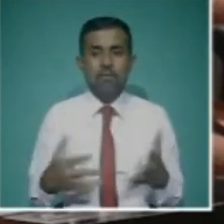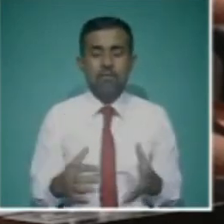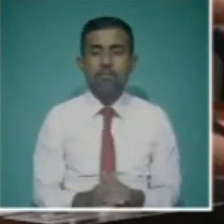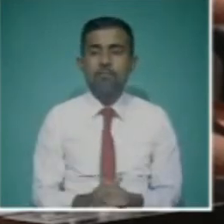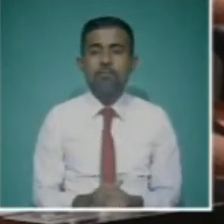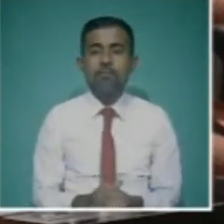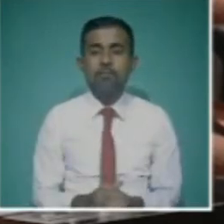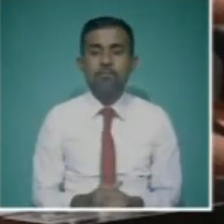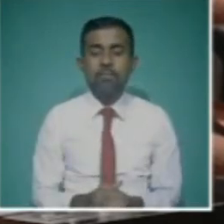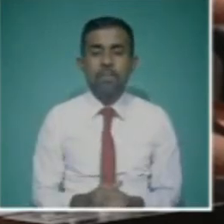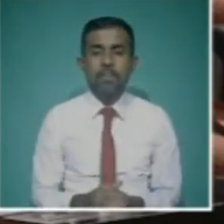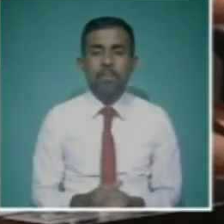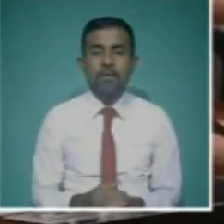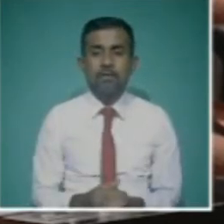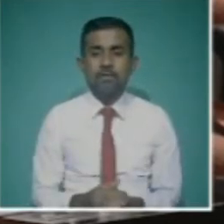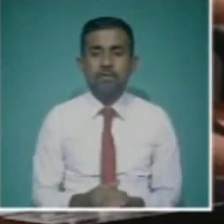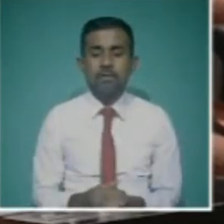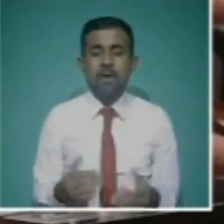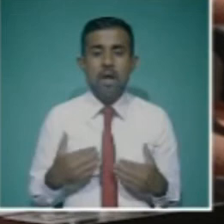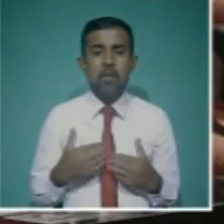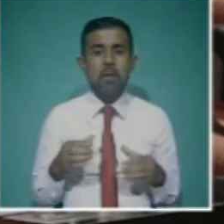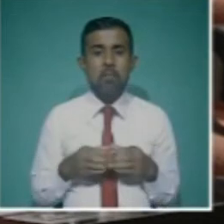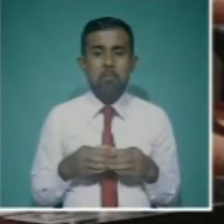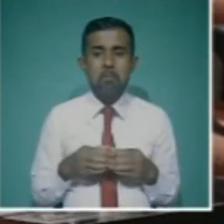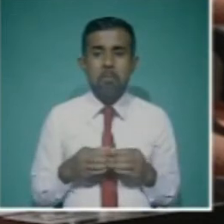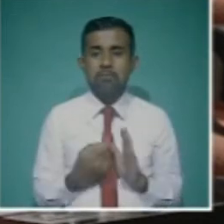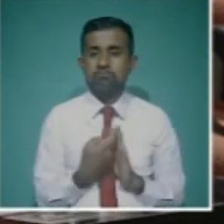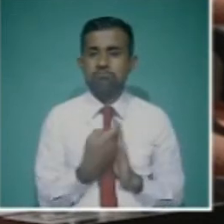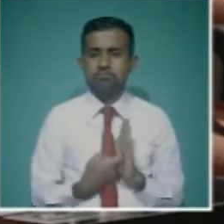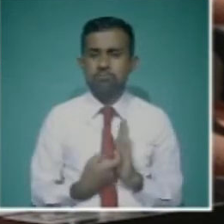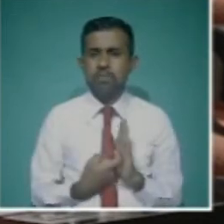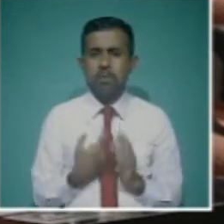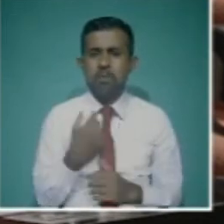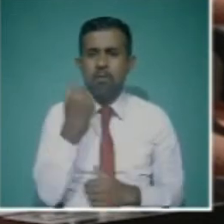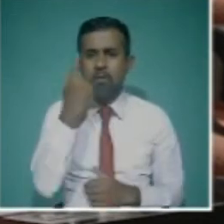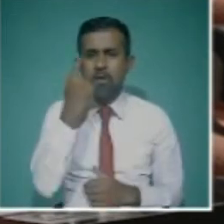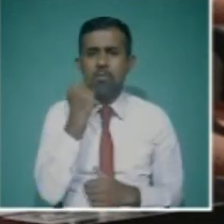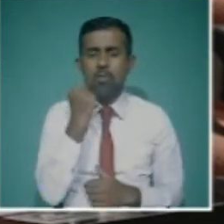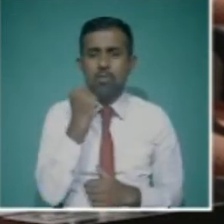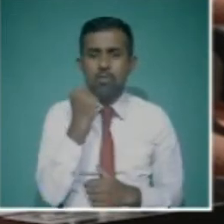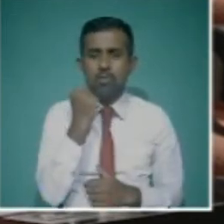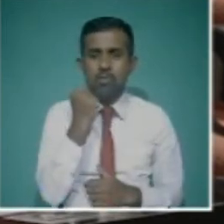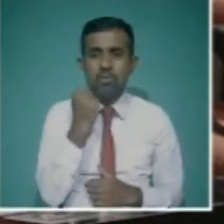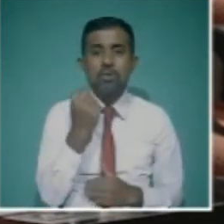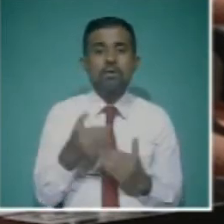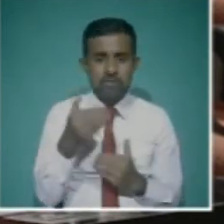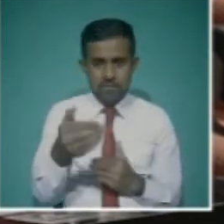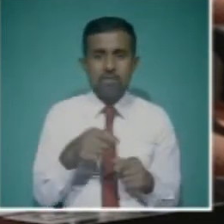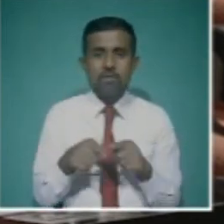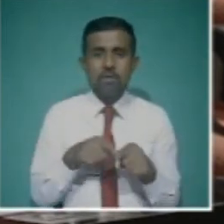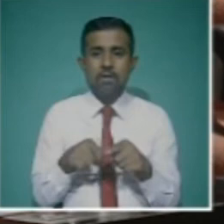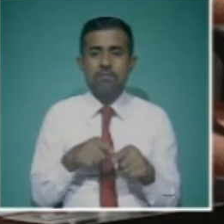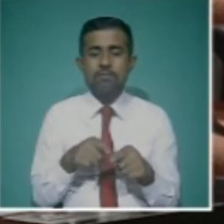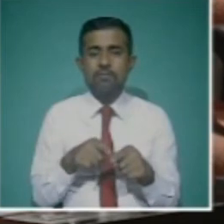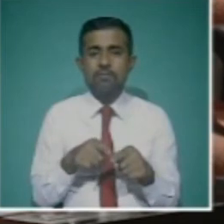So our party's position has been and continues to be, Honorable Presiding Member, these debates